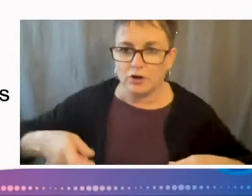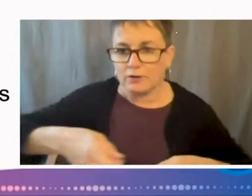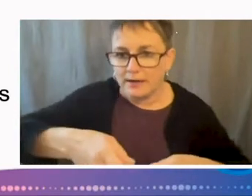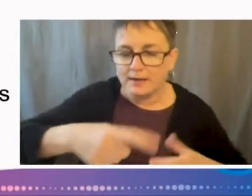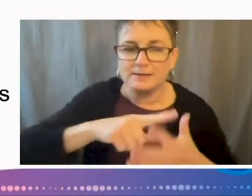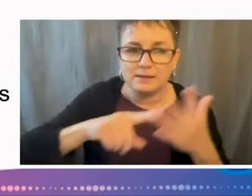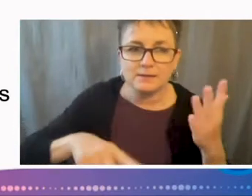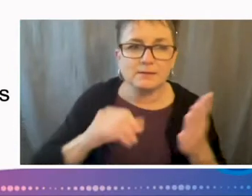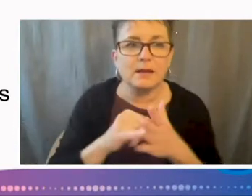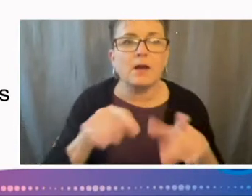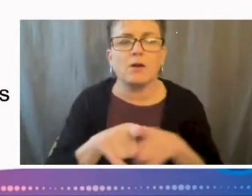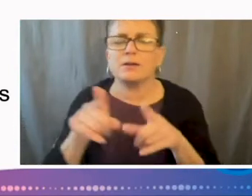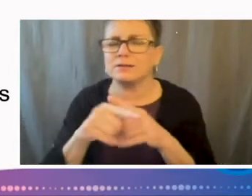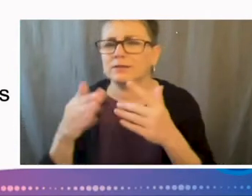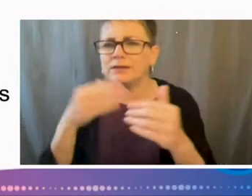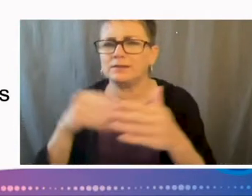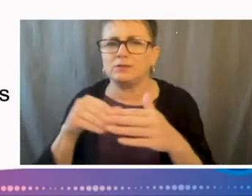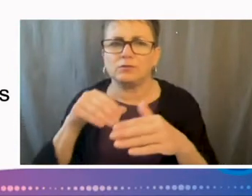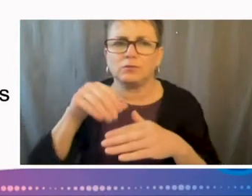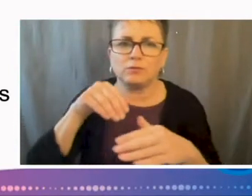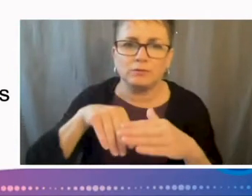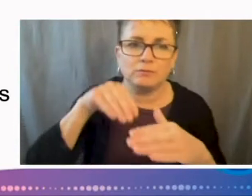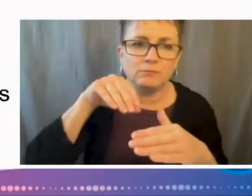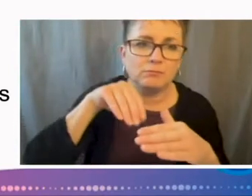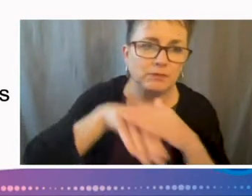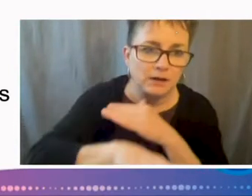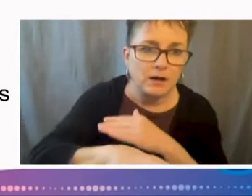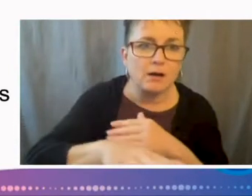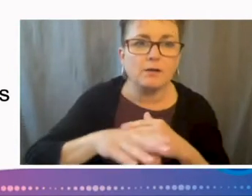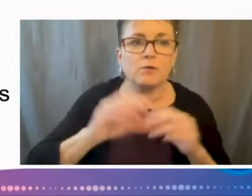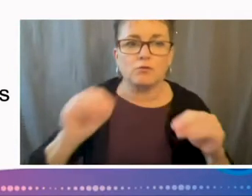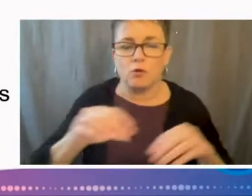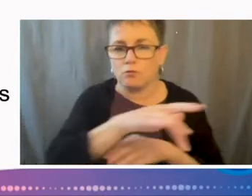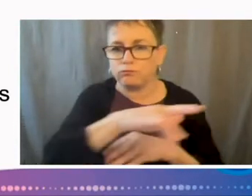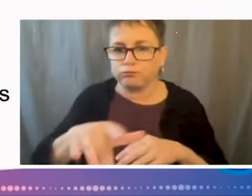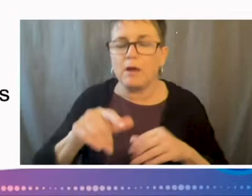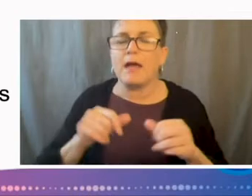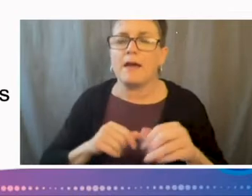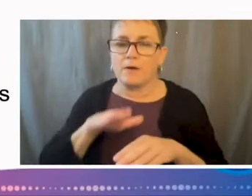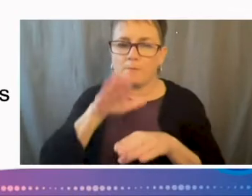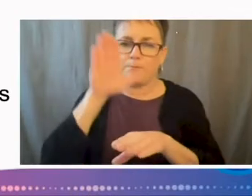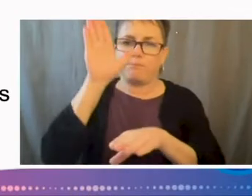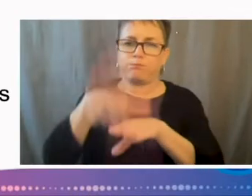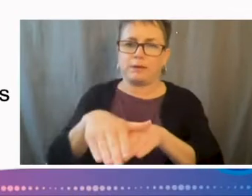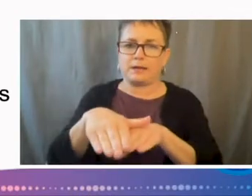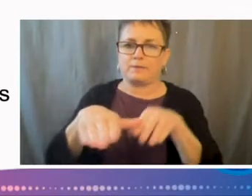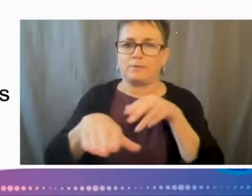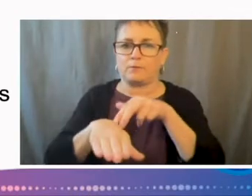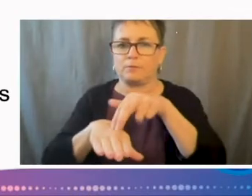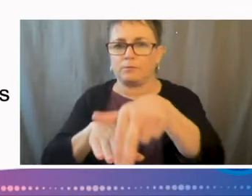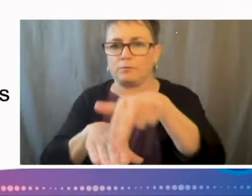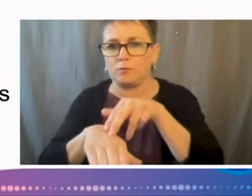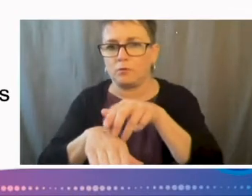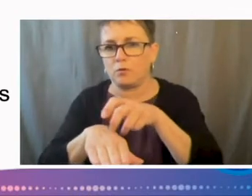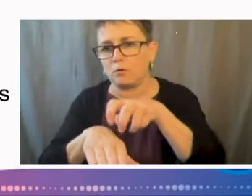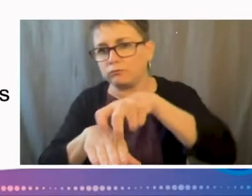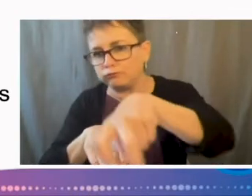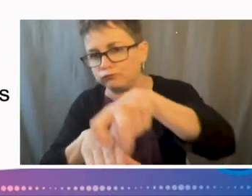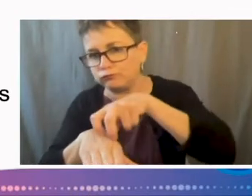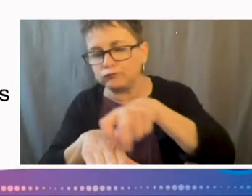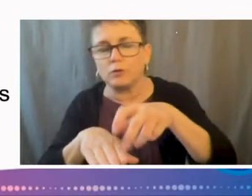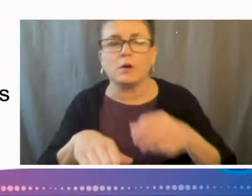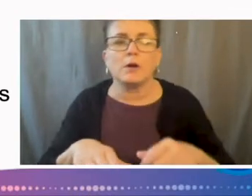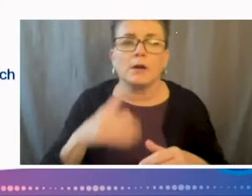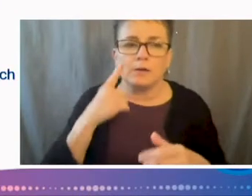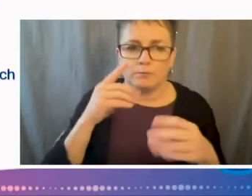with no additional bridge plating, and wide aisles and large vestibule areas providing accessibility for customers